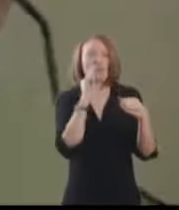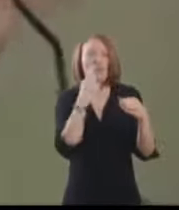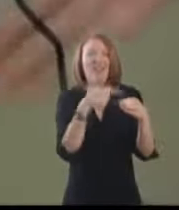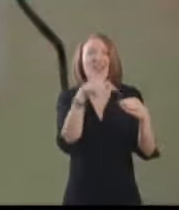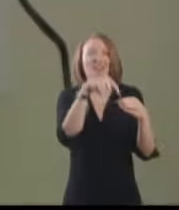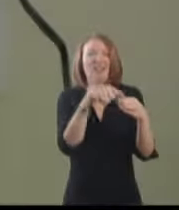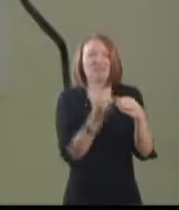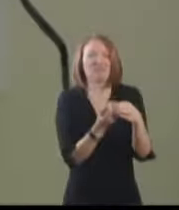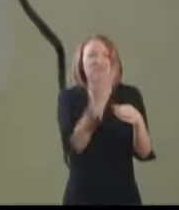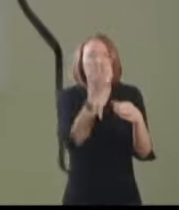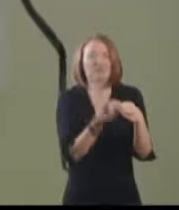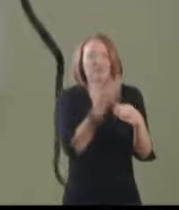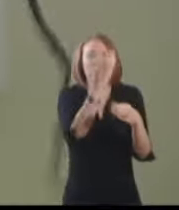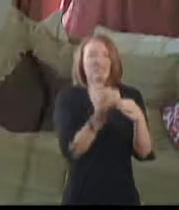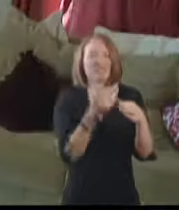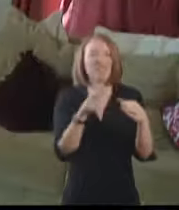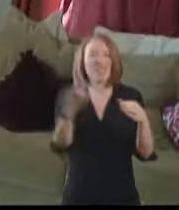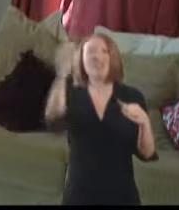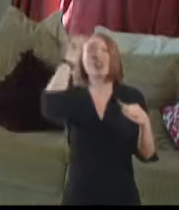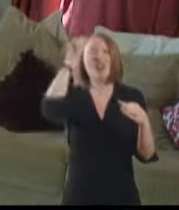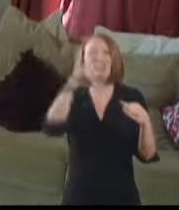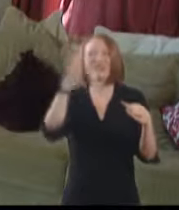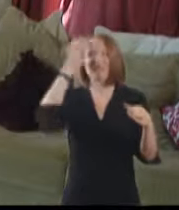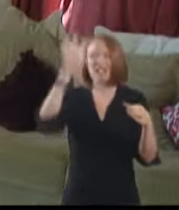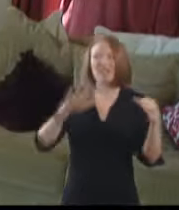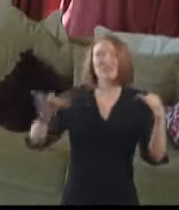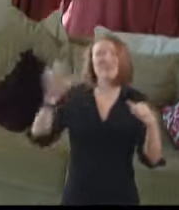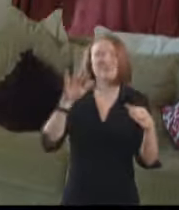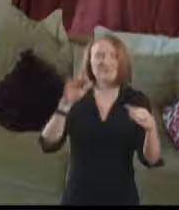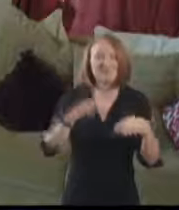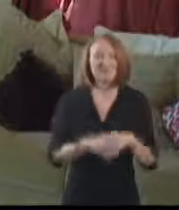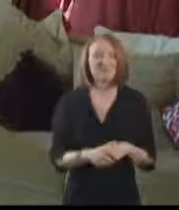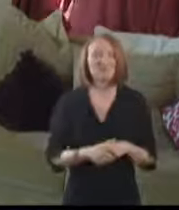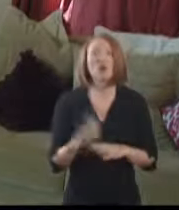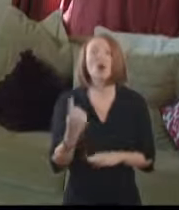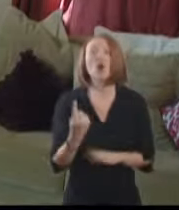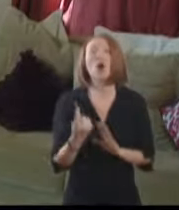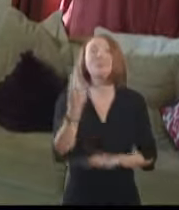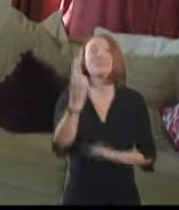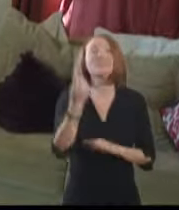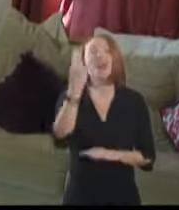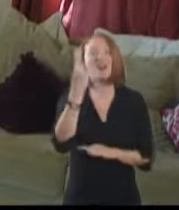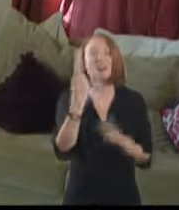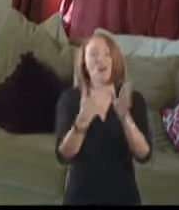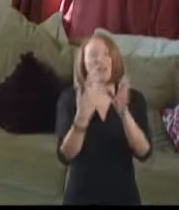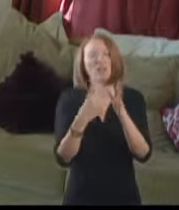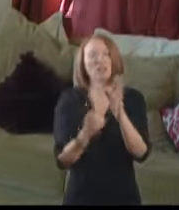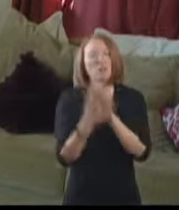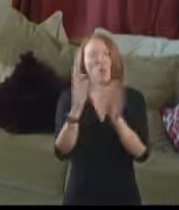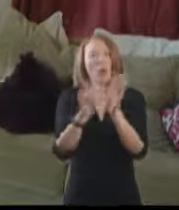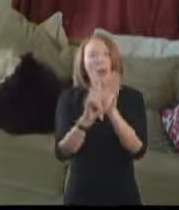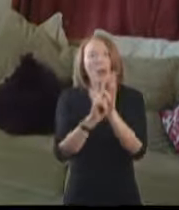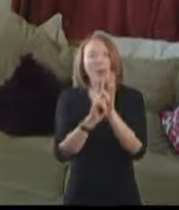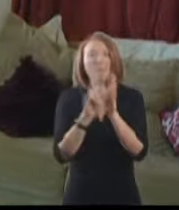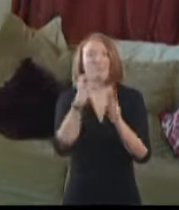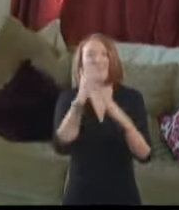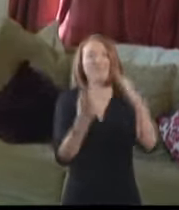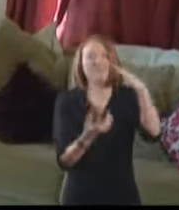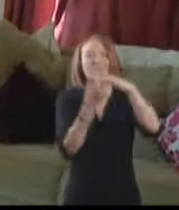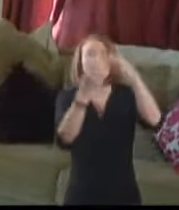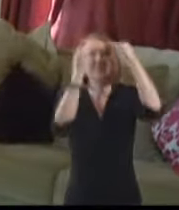can be fitted to a wall or placed on a table. Another smoke alarm will be fitted on the ceiling of your landing in case there's a fire upstairs.